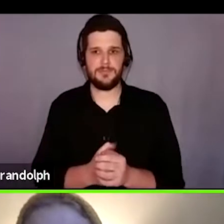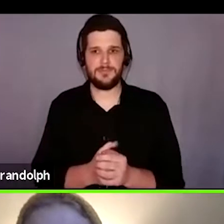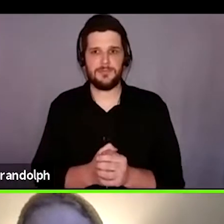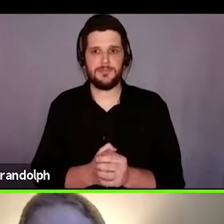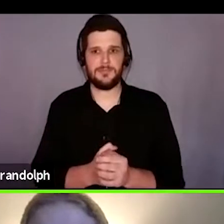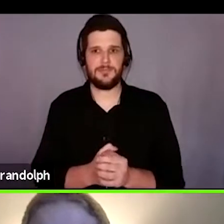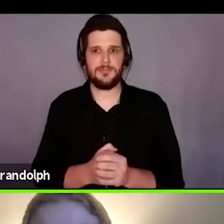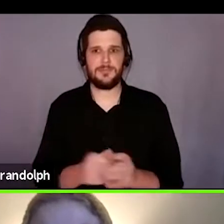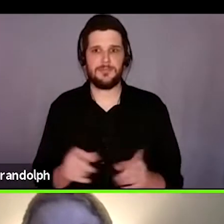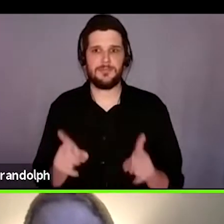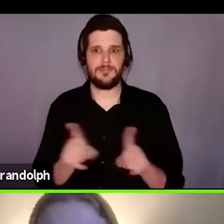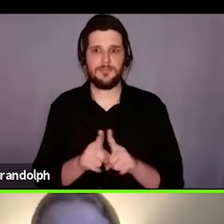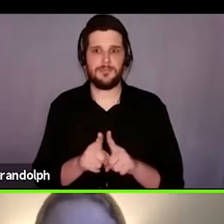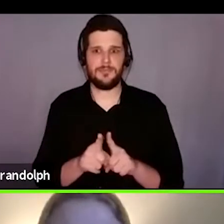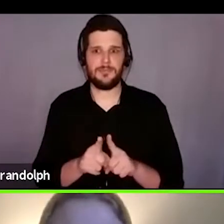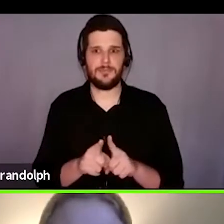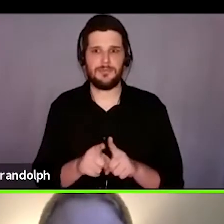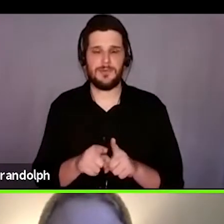And this